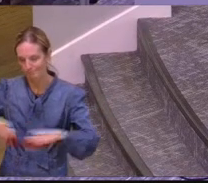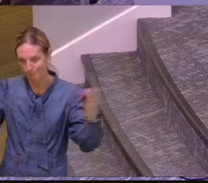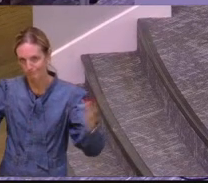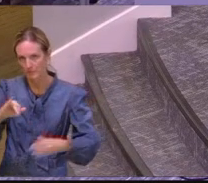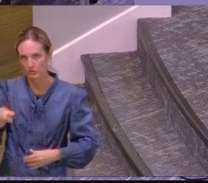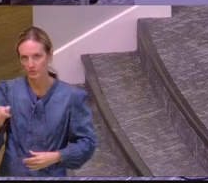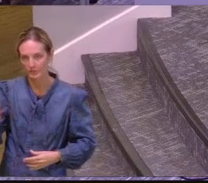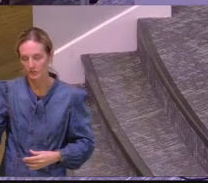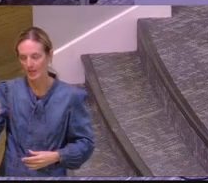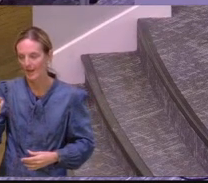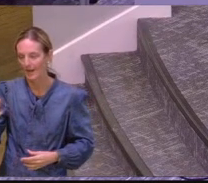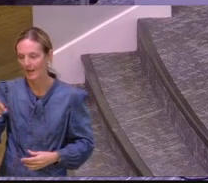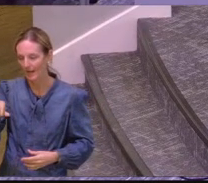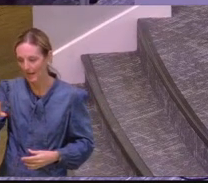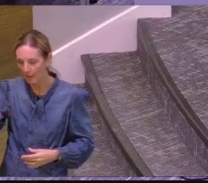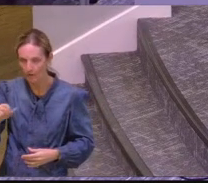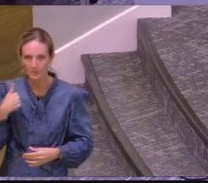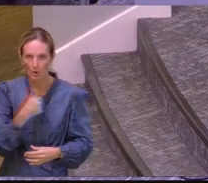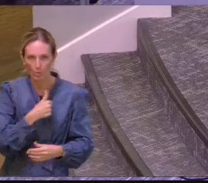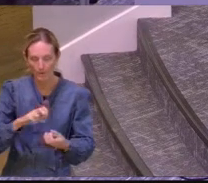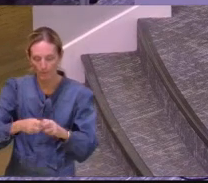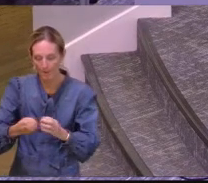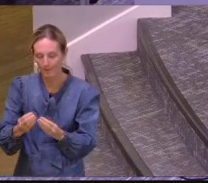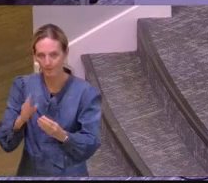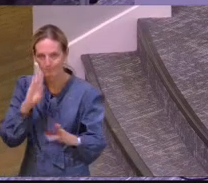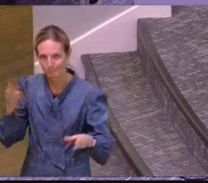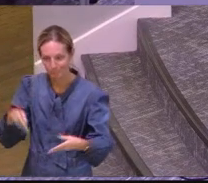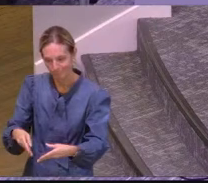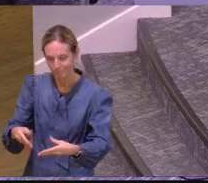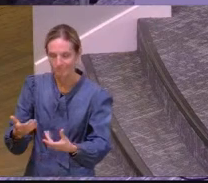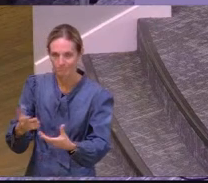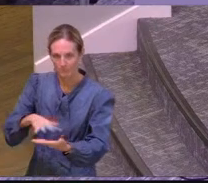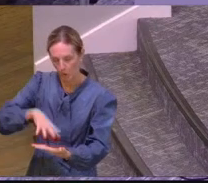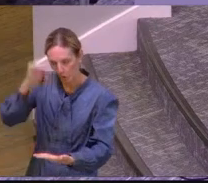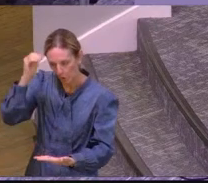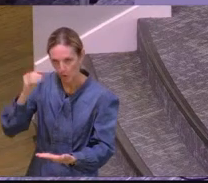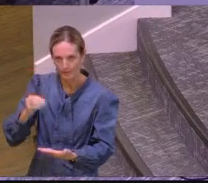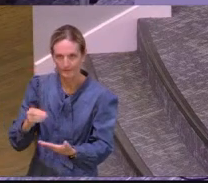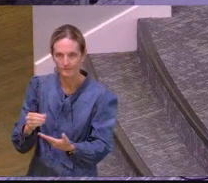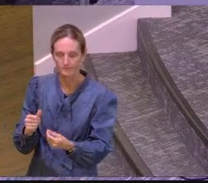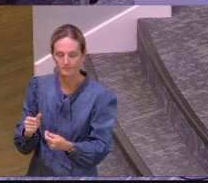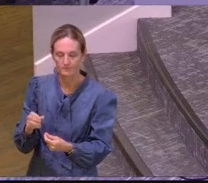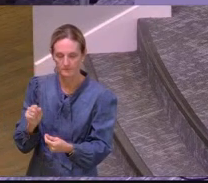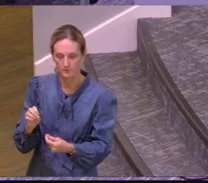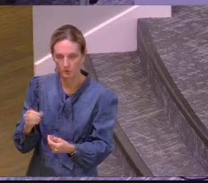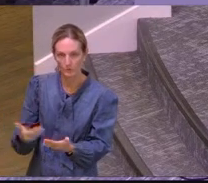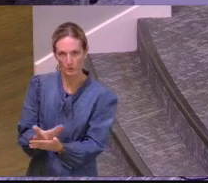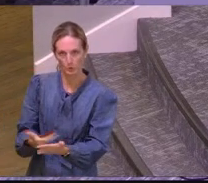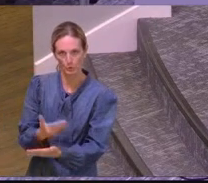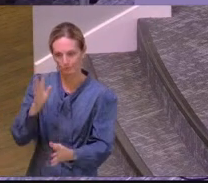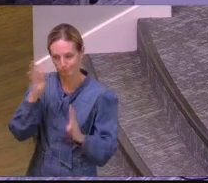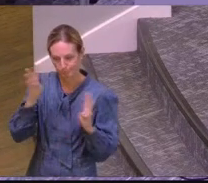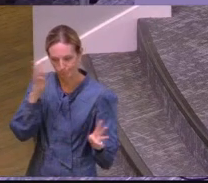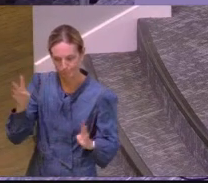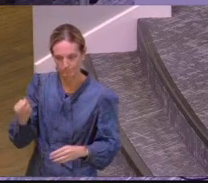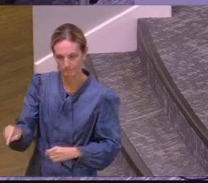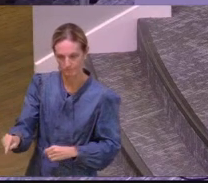project-based learning, problem-based learning. All of our teachers were gifted, endorsed. So